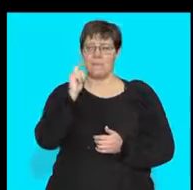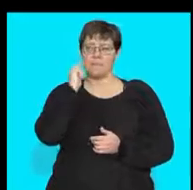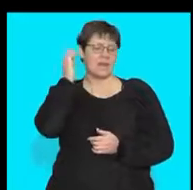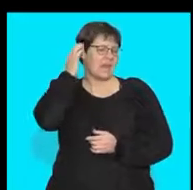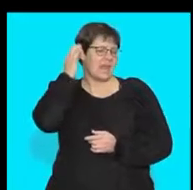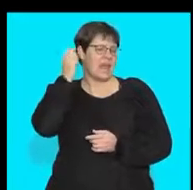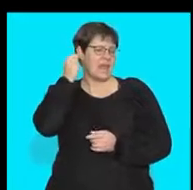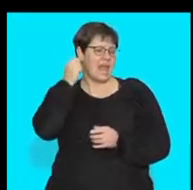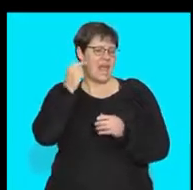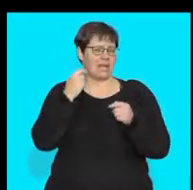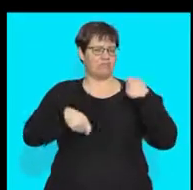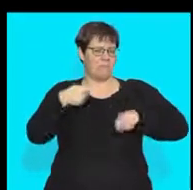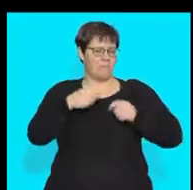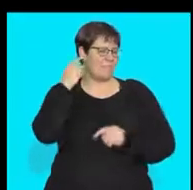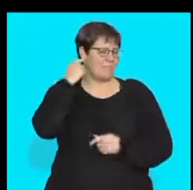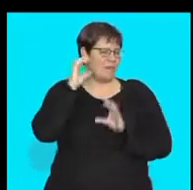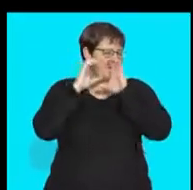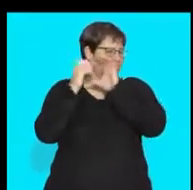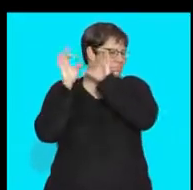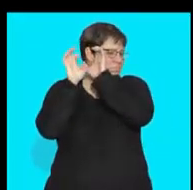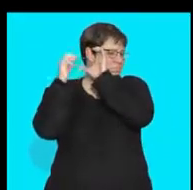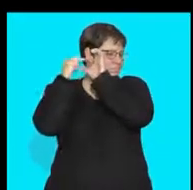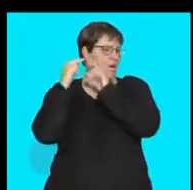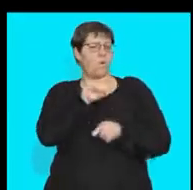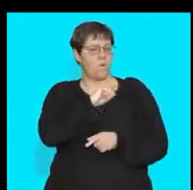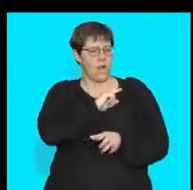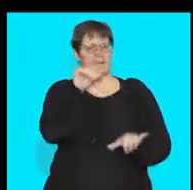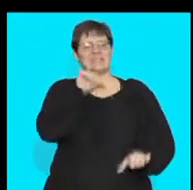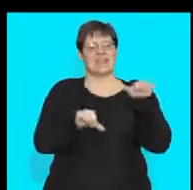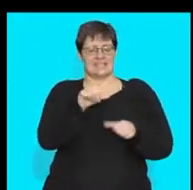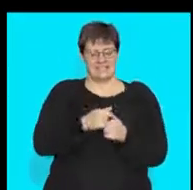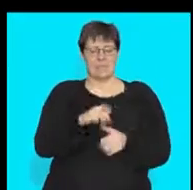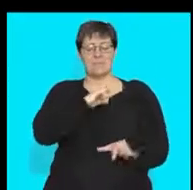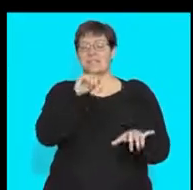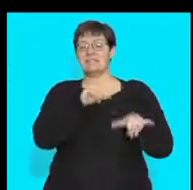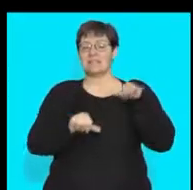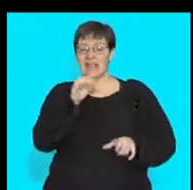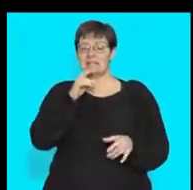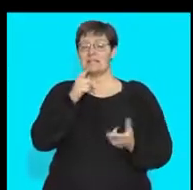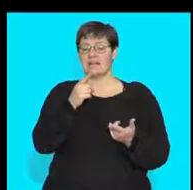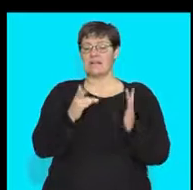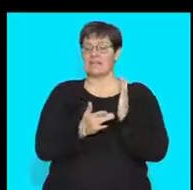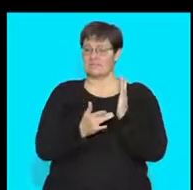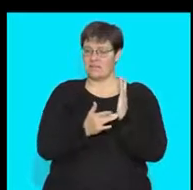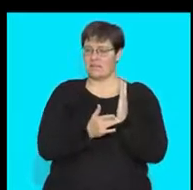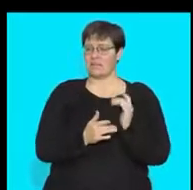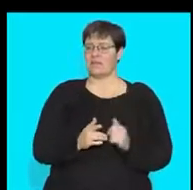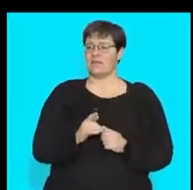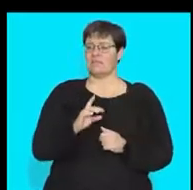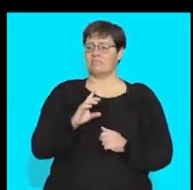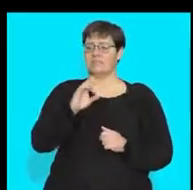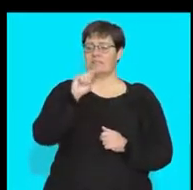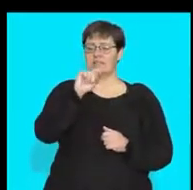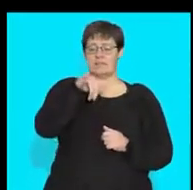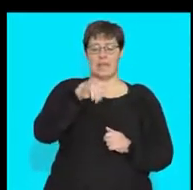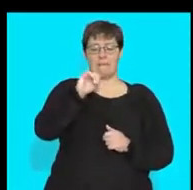there. But we don't call it the eardrum because it's a science, and science we call it the scientific name, which is the tympanic